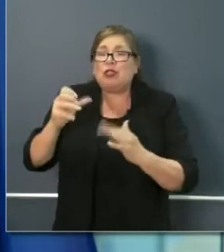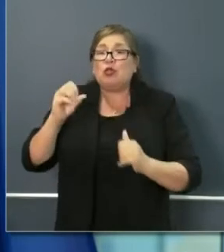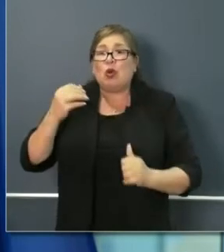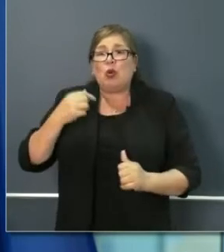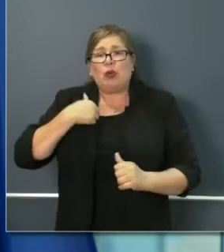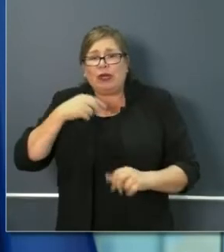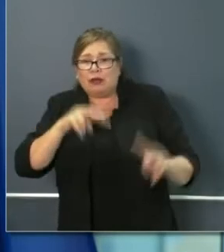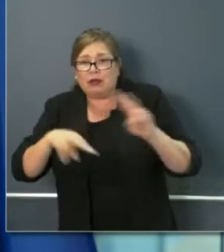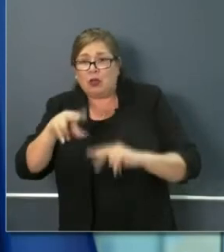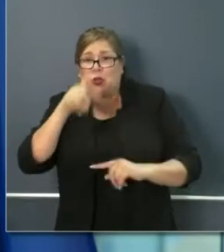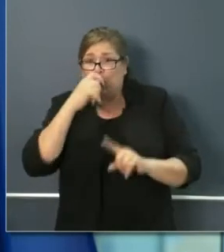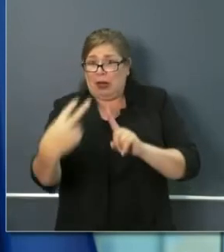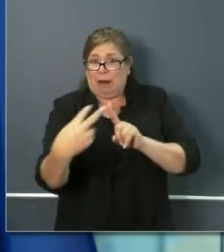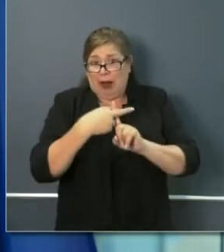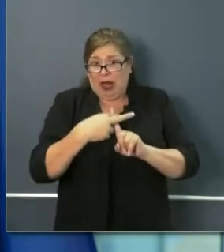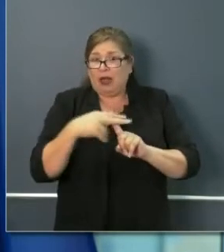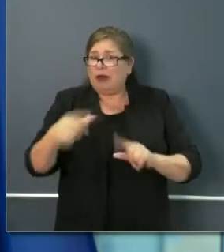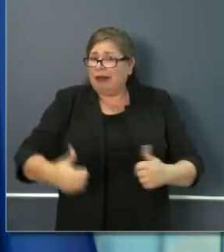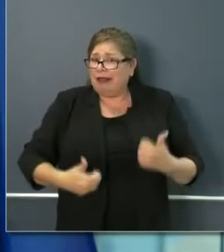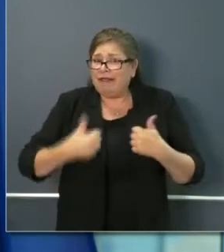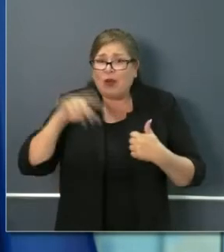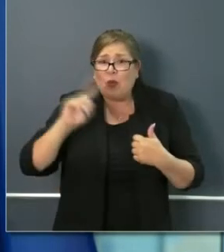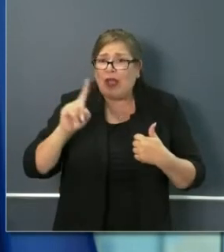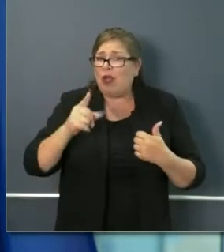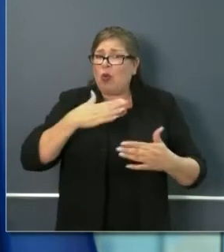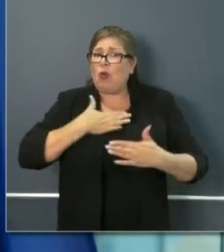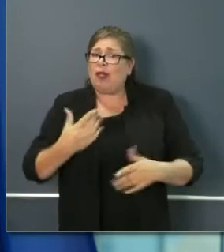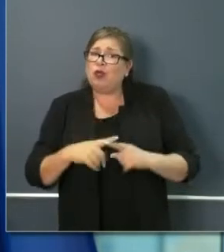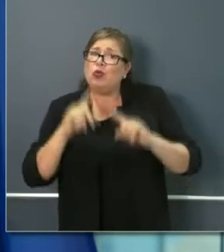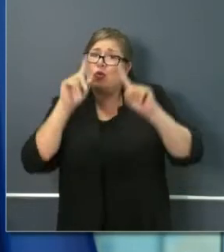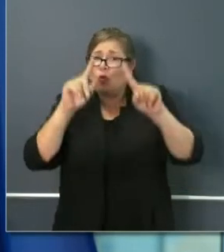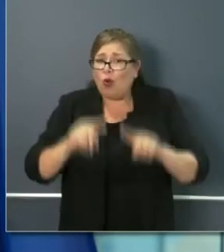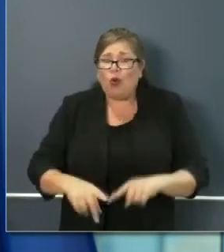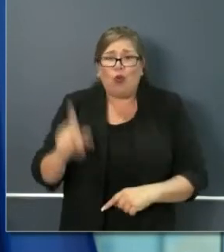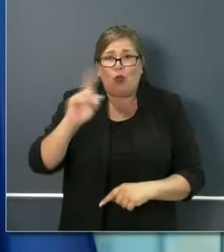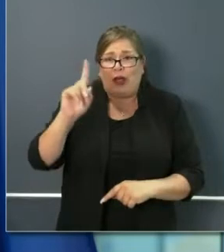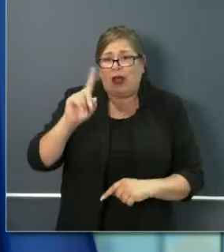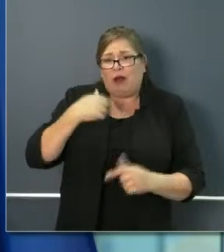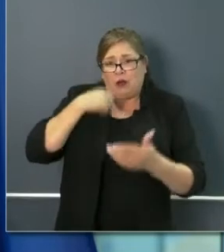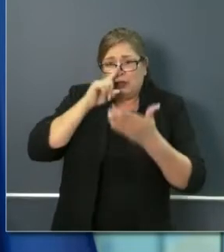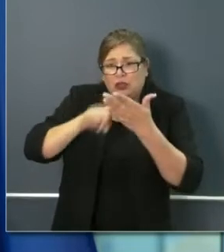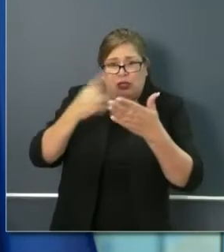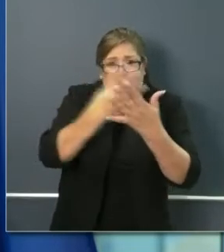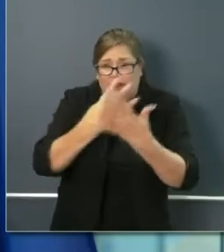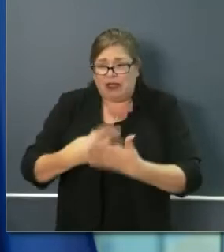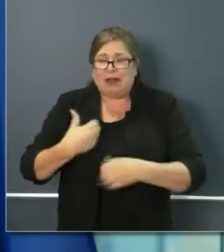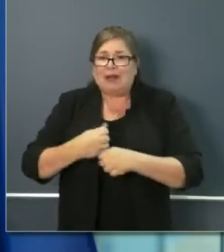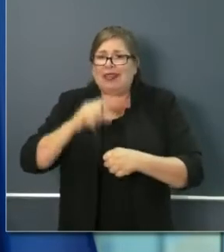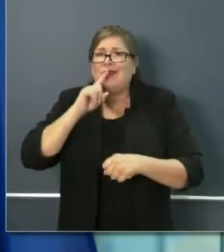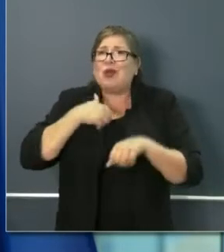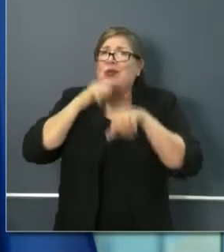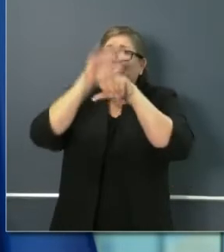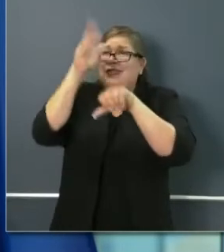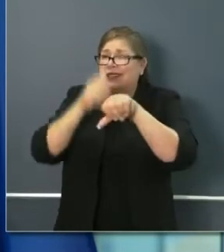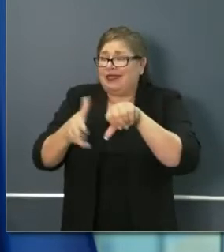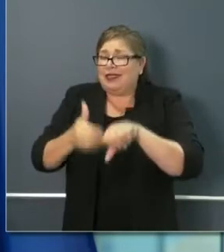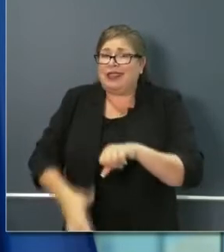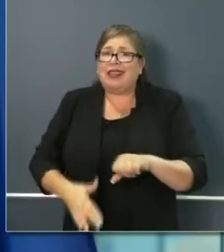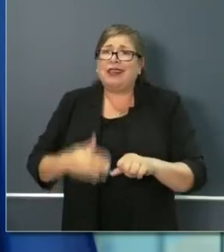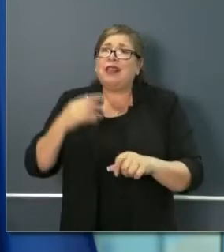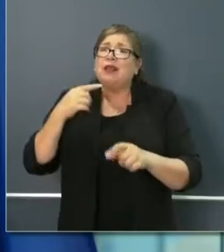individuals that are willing to participate in making sure that we are appropriating our surge